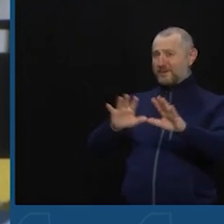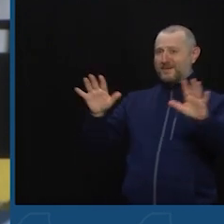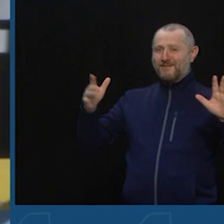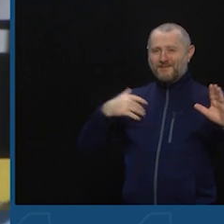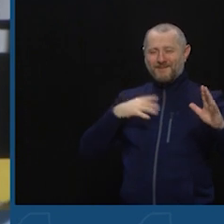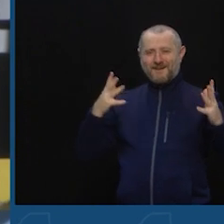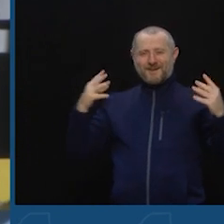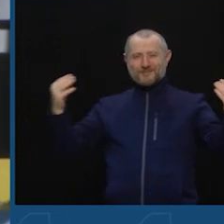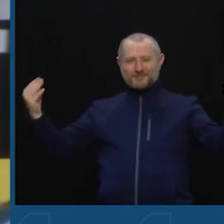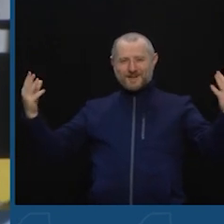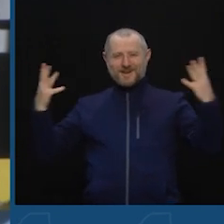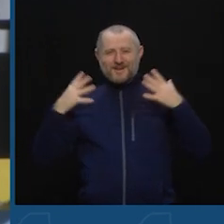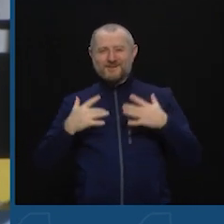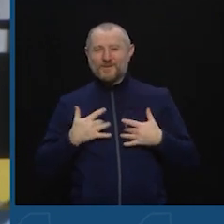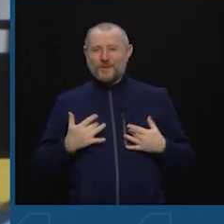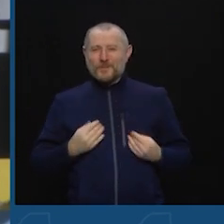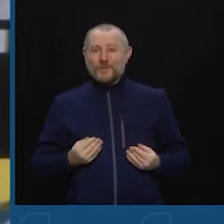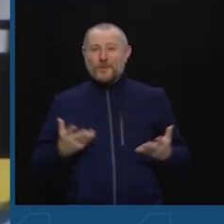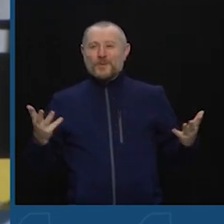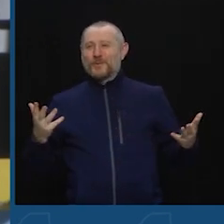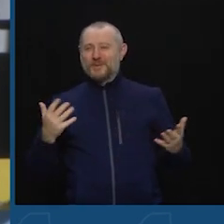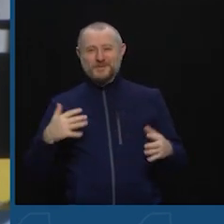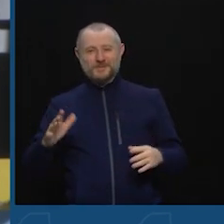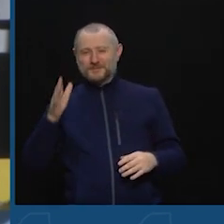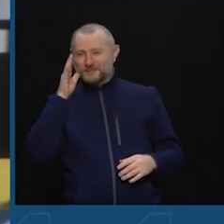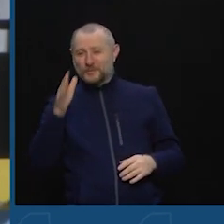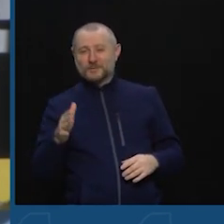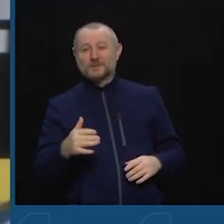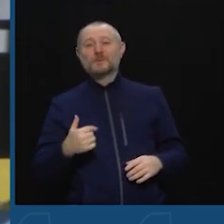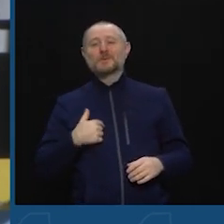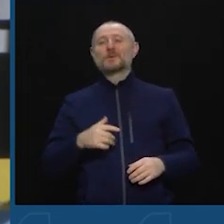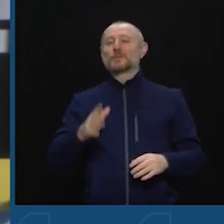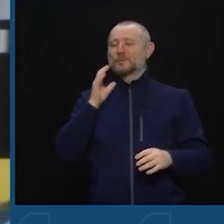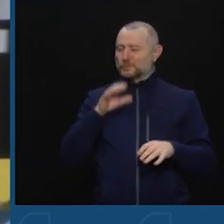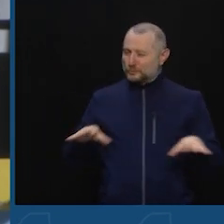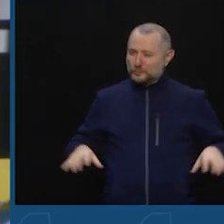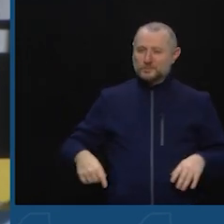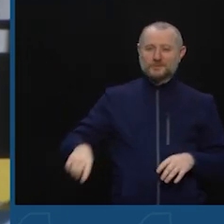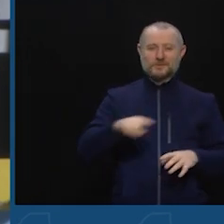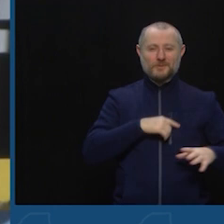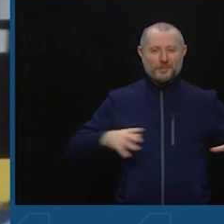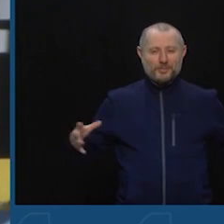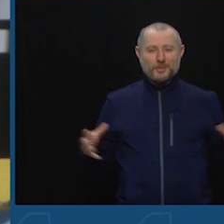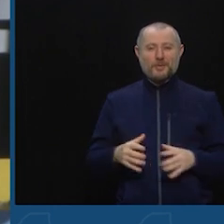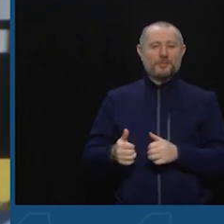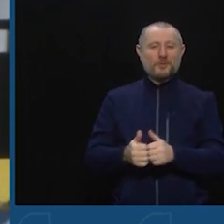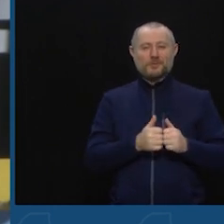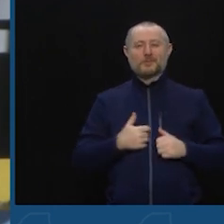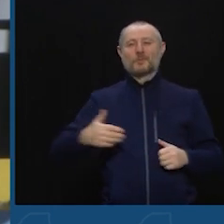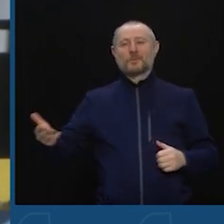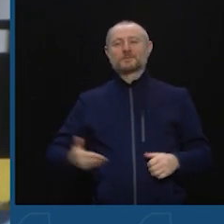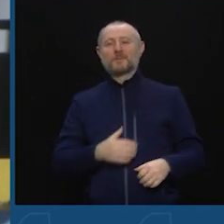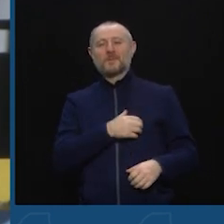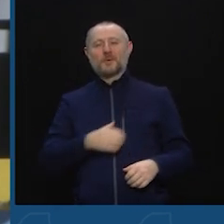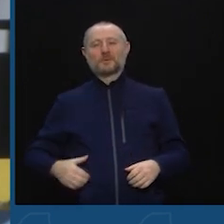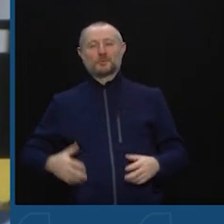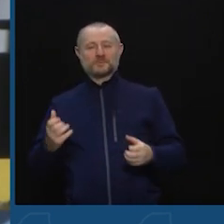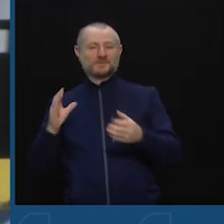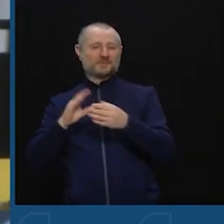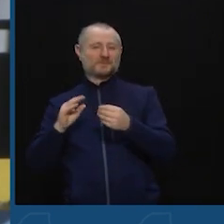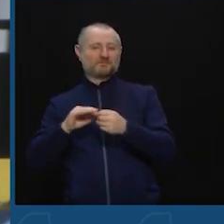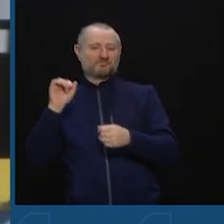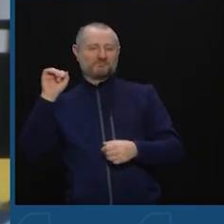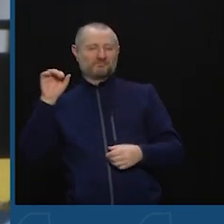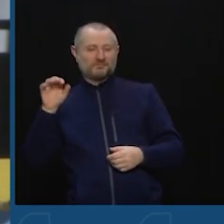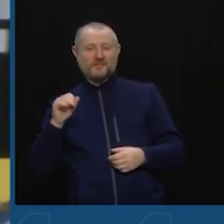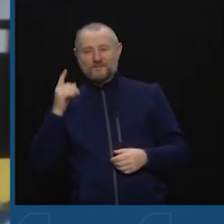today, just right ahead, and we are going to get there together. So thank you, everyone. And with that, I'd like to bring up our mayor to say a few words and thank him